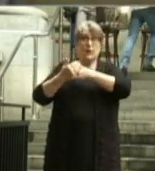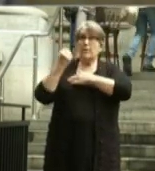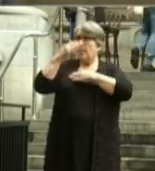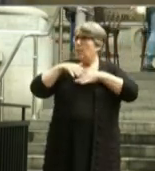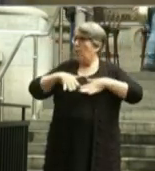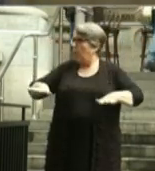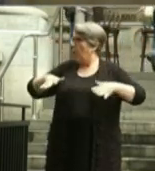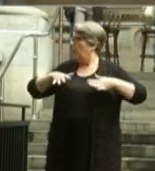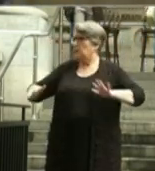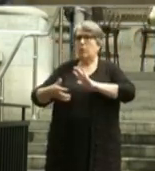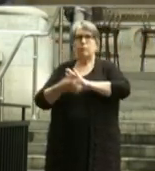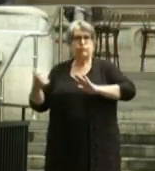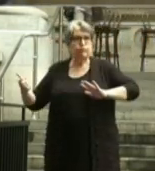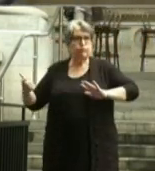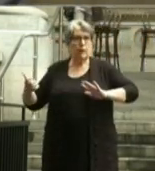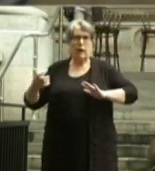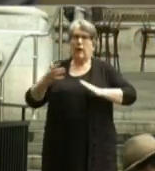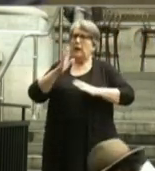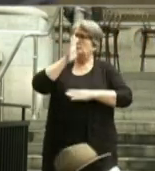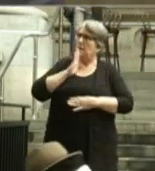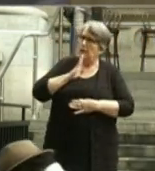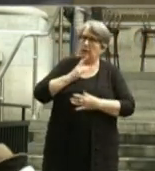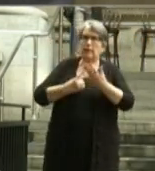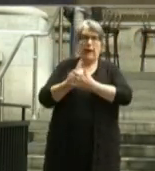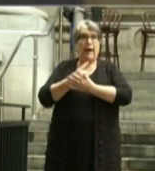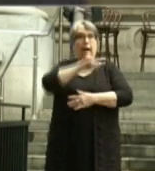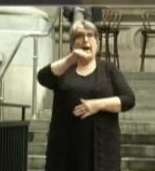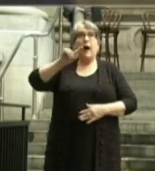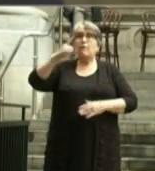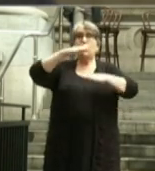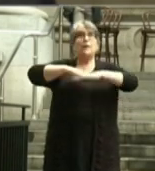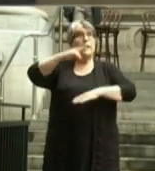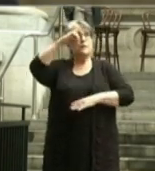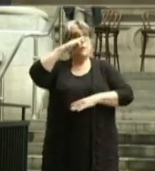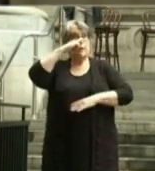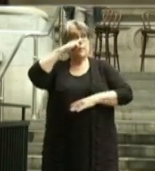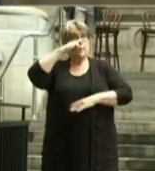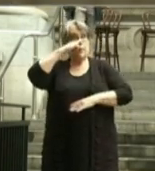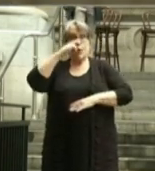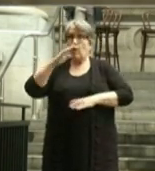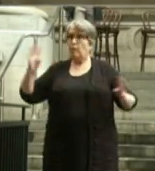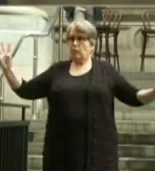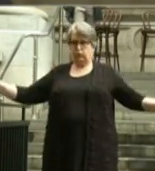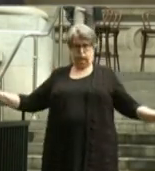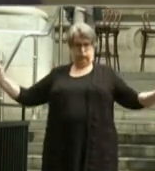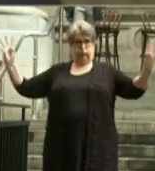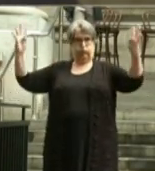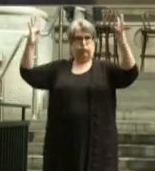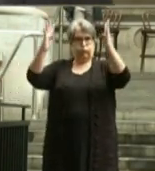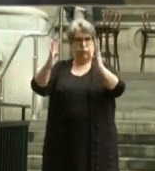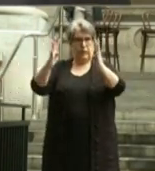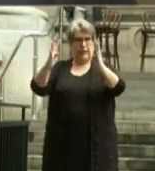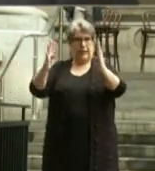dispossession, displacement and despair, our First Nations people came from across the continent